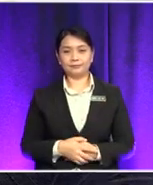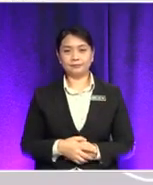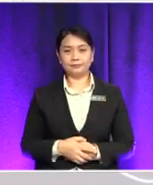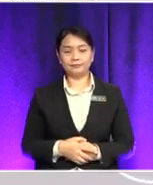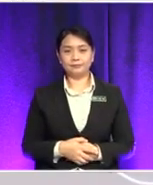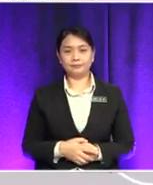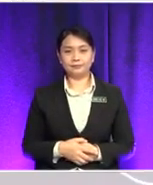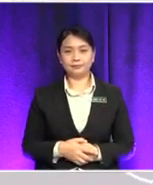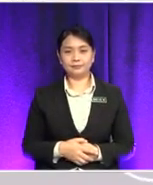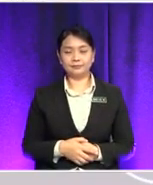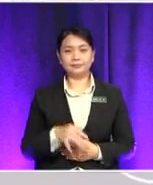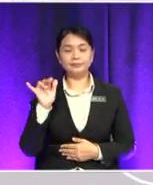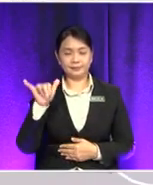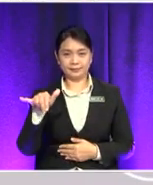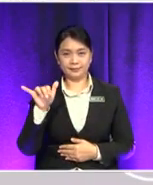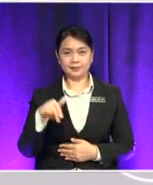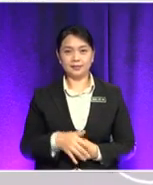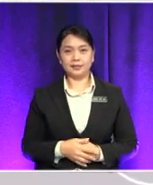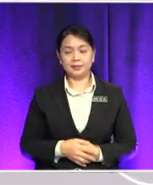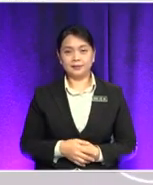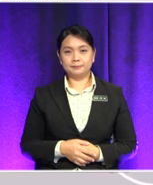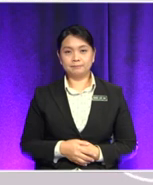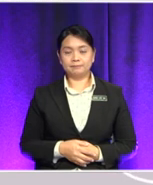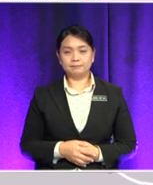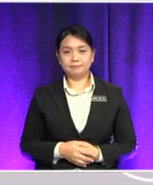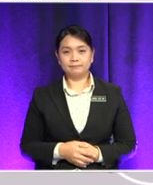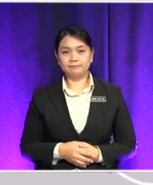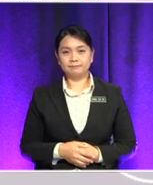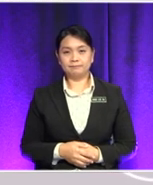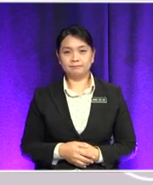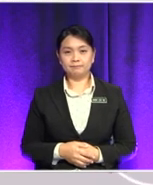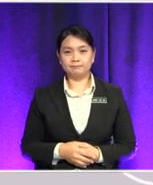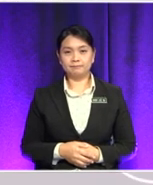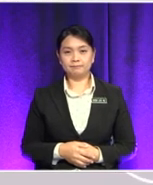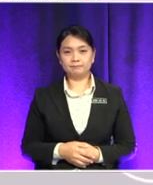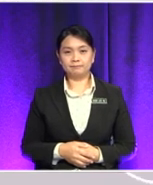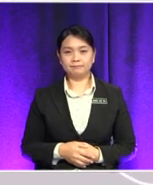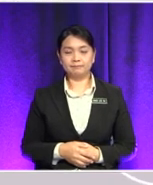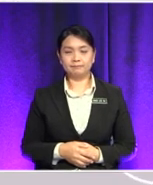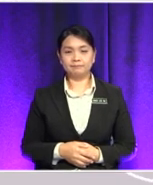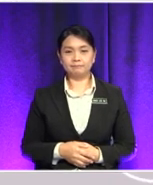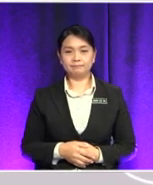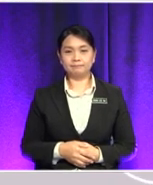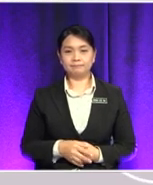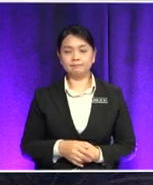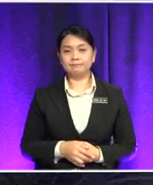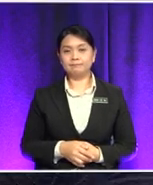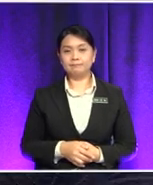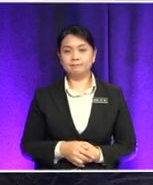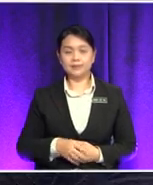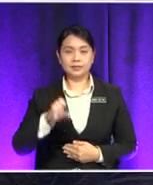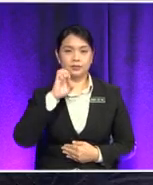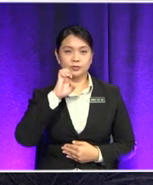For number four, yes. She mentioned her opinion in paragraph three. Ah, so